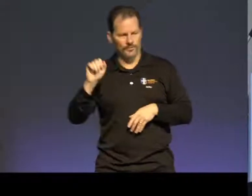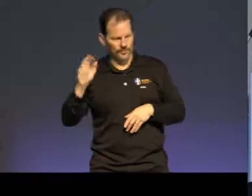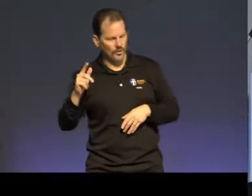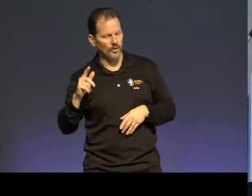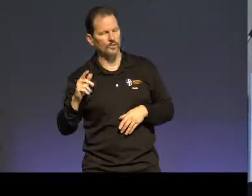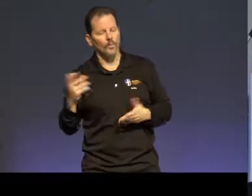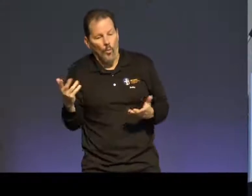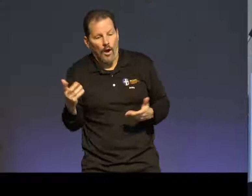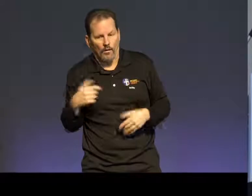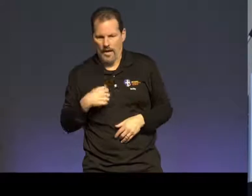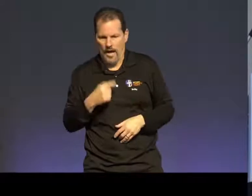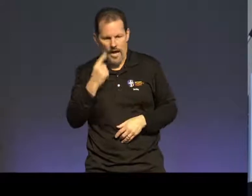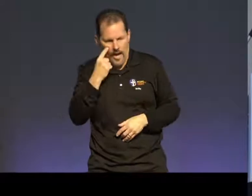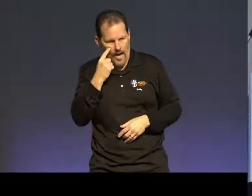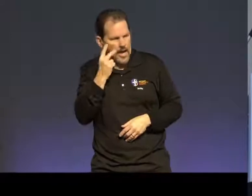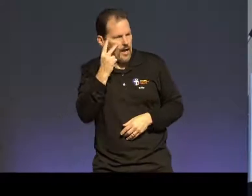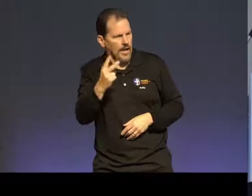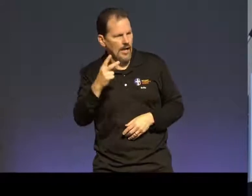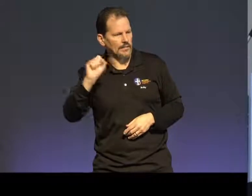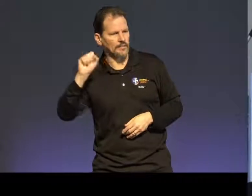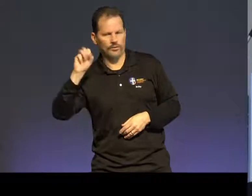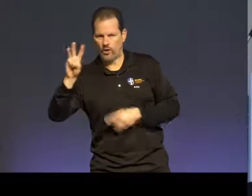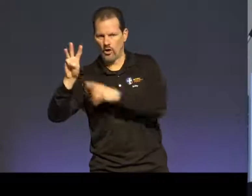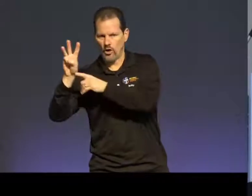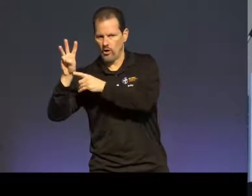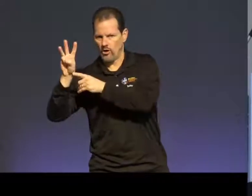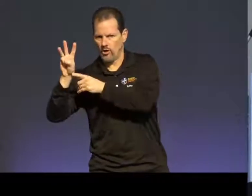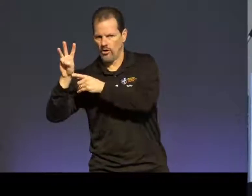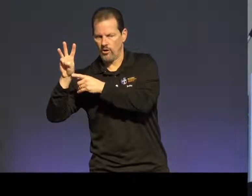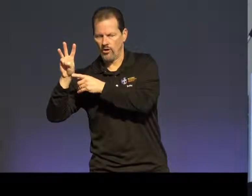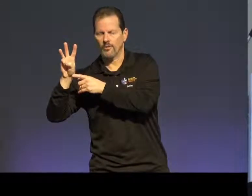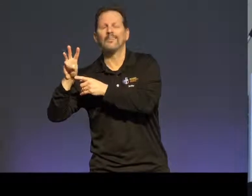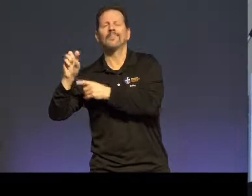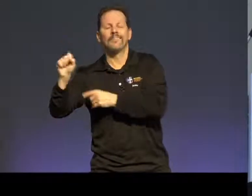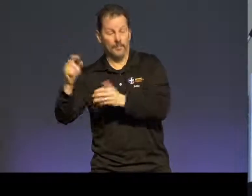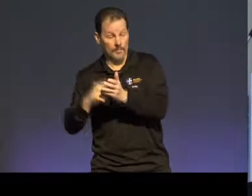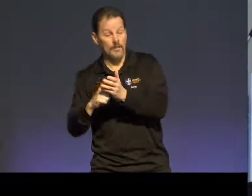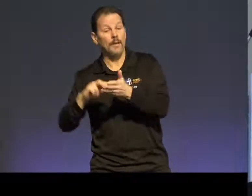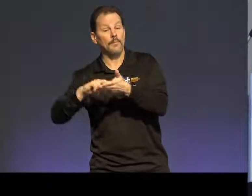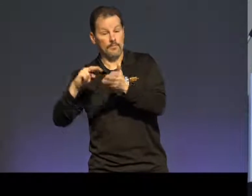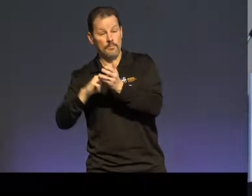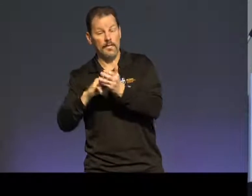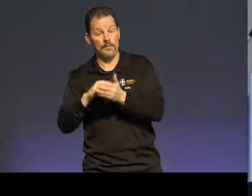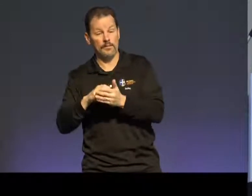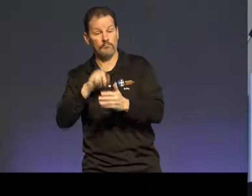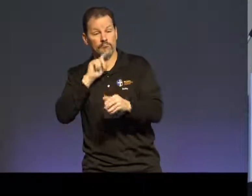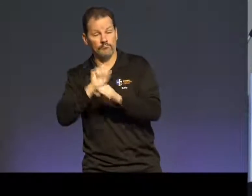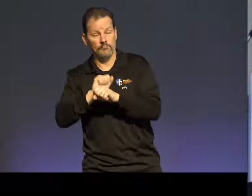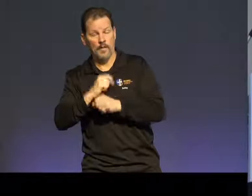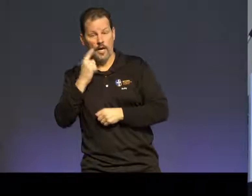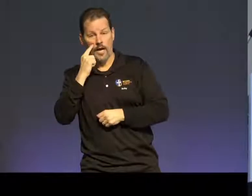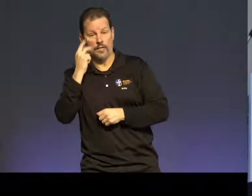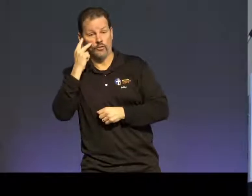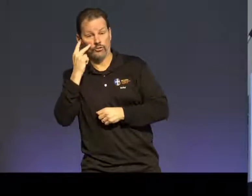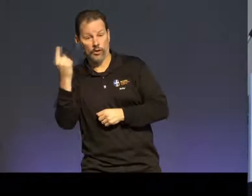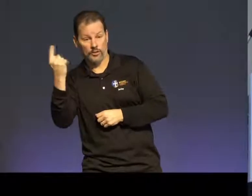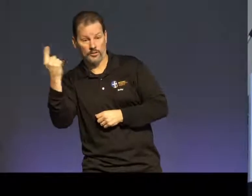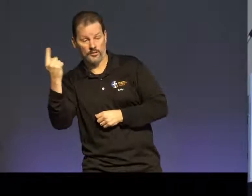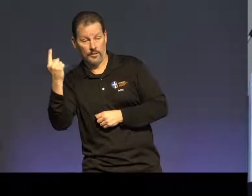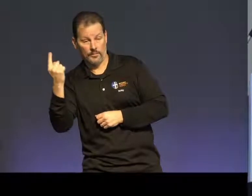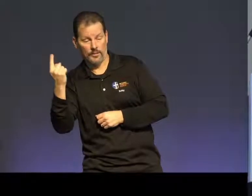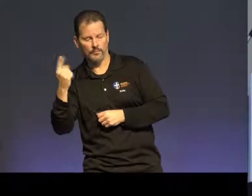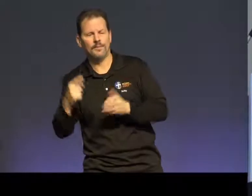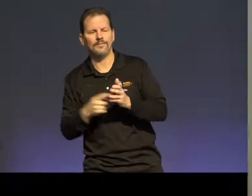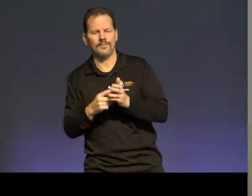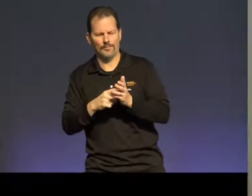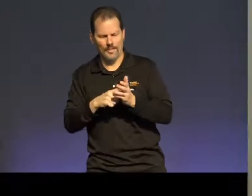what we see is not just what we see with our eyes, but it's how we perceive the situation we sit in. God has told the people that he's given them a king that